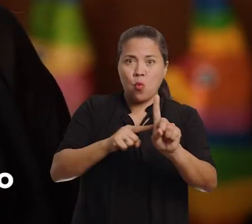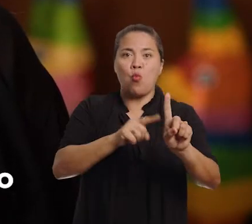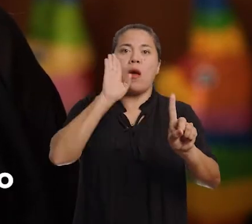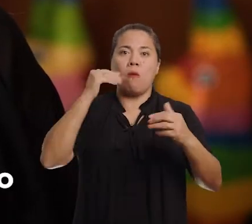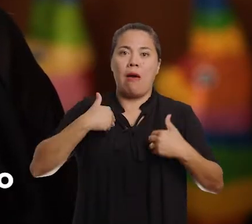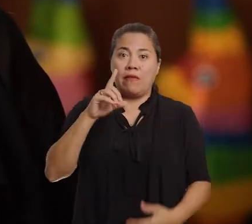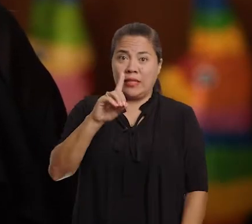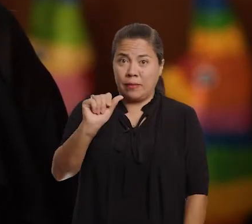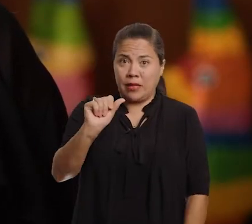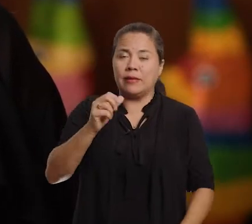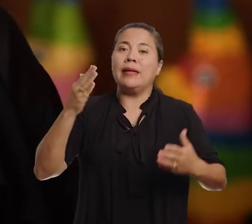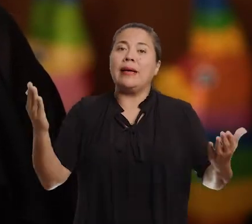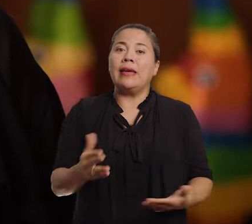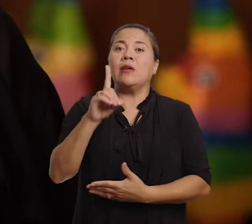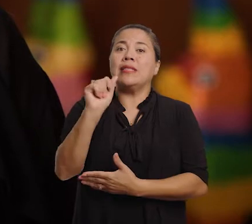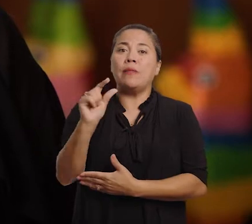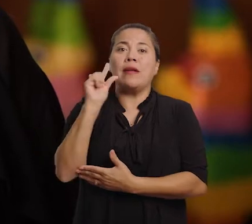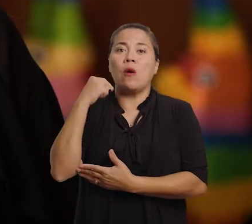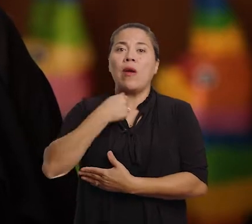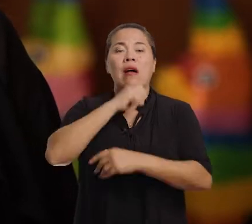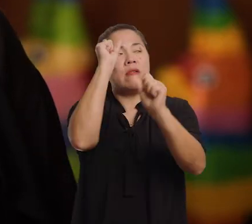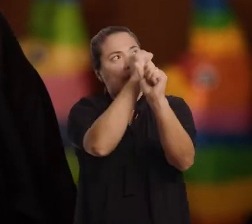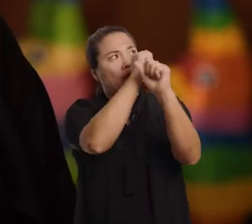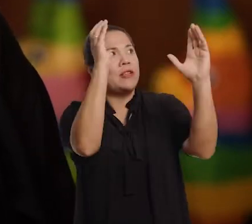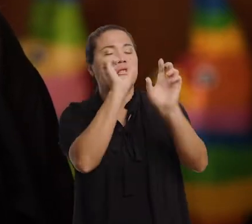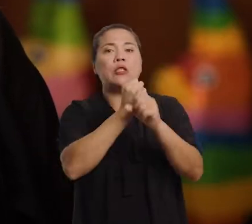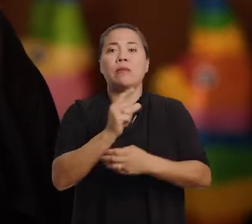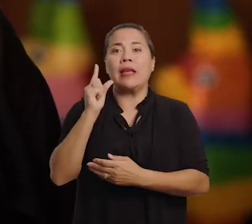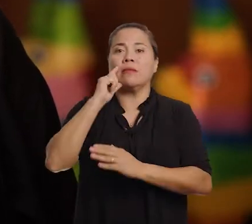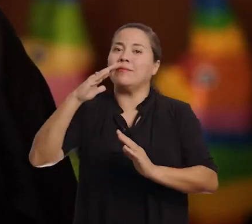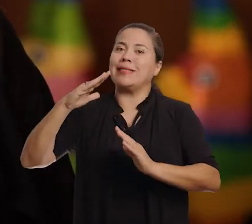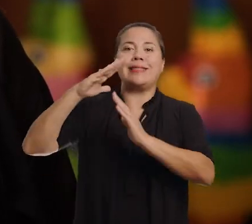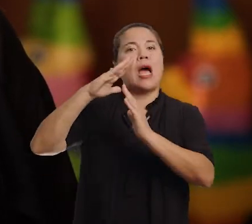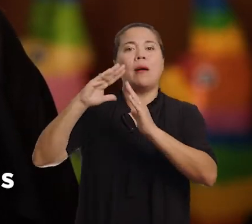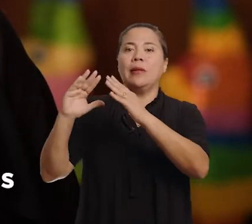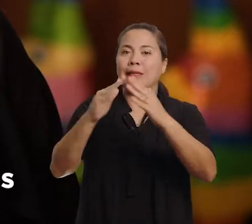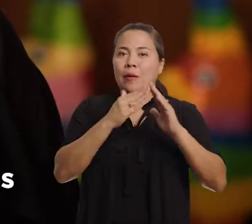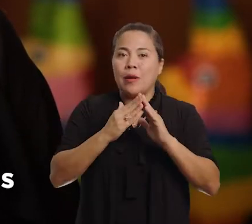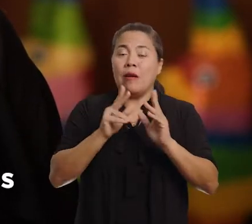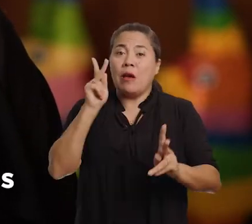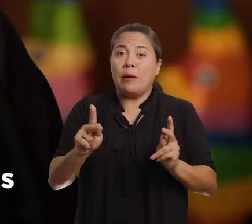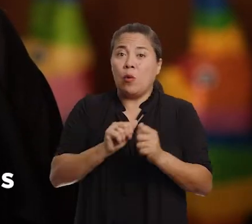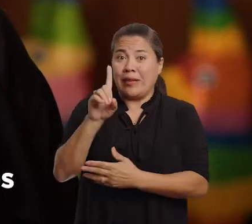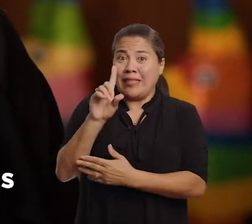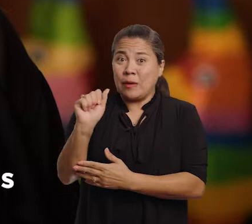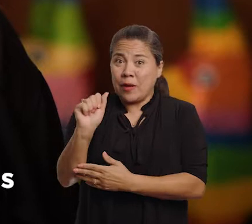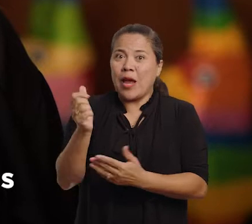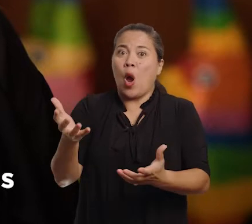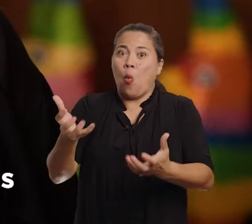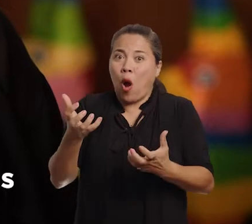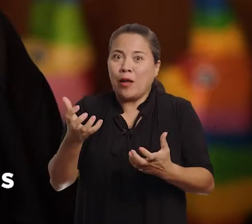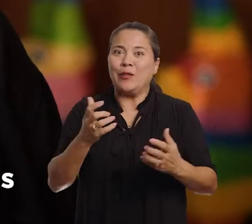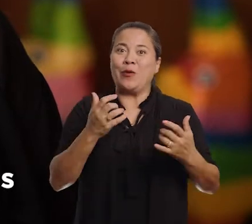with a disability. And at disABILITYsa, we have a vision to make San Antonio the #1 community where people with